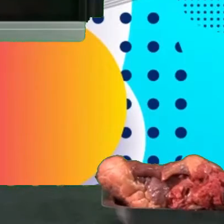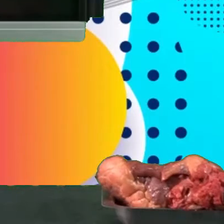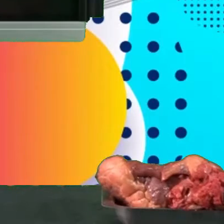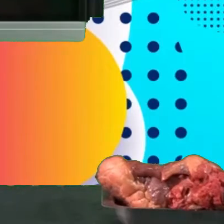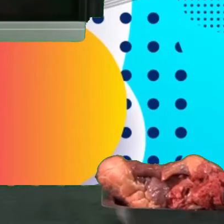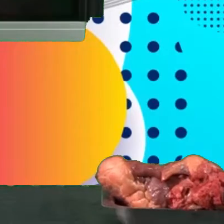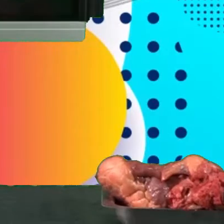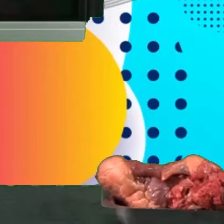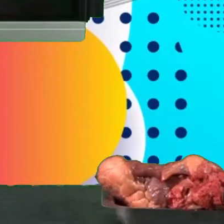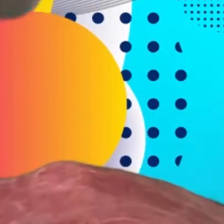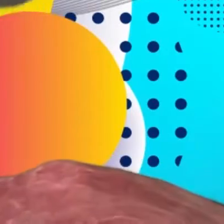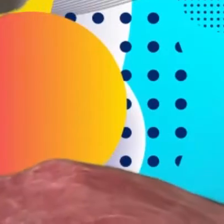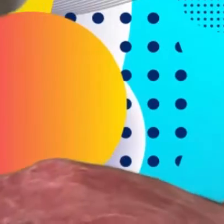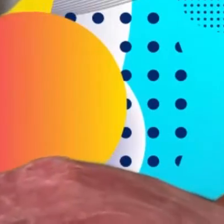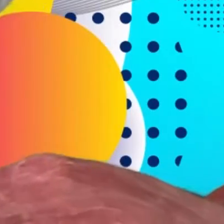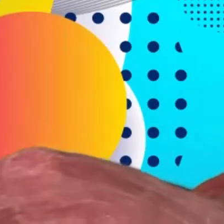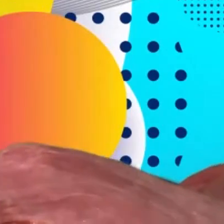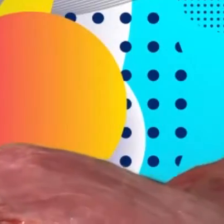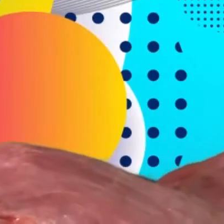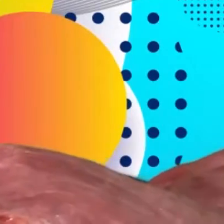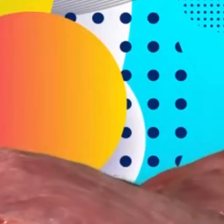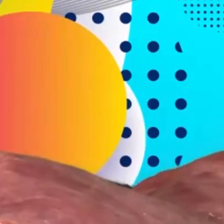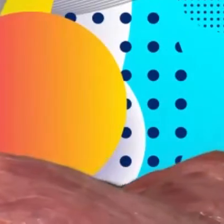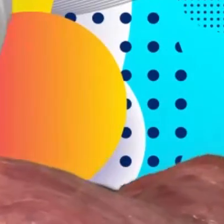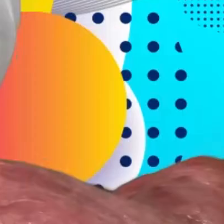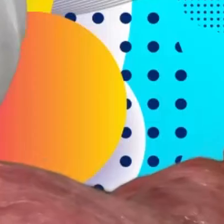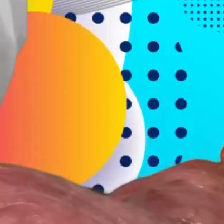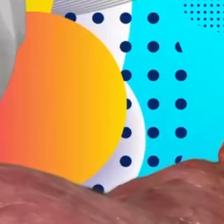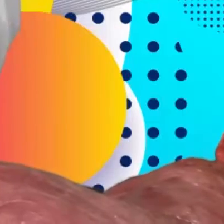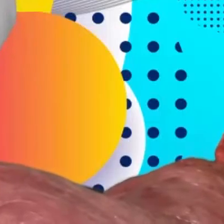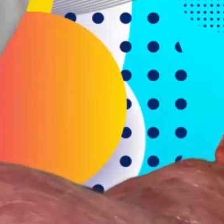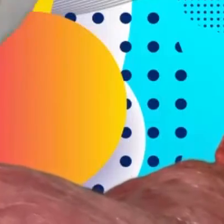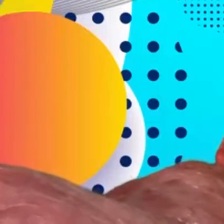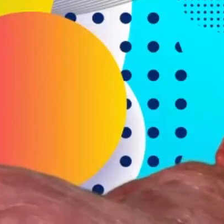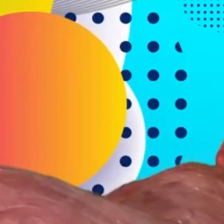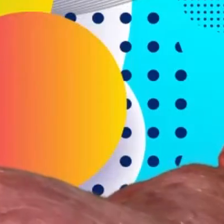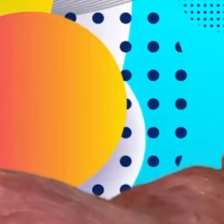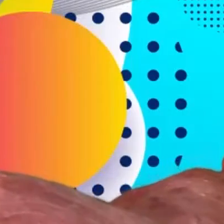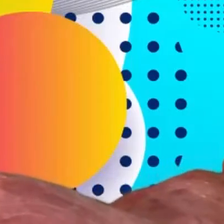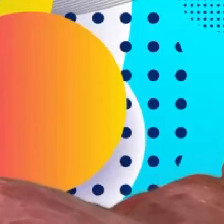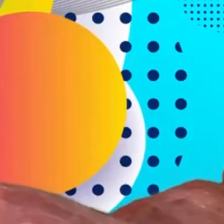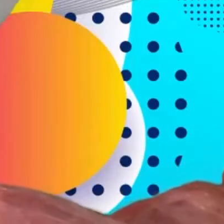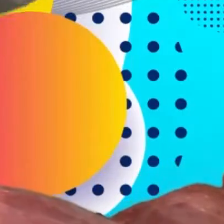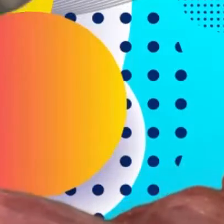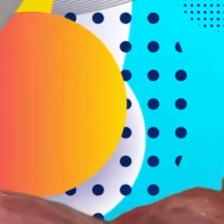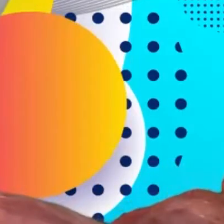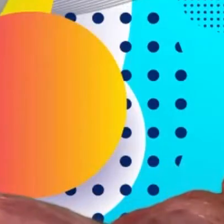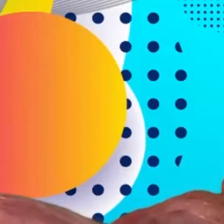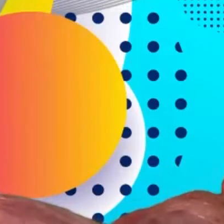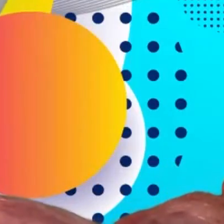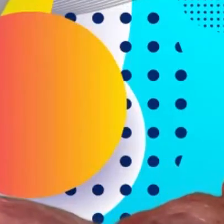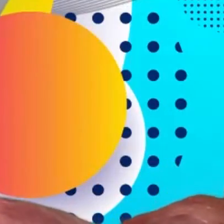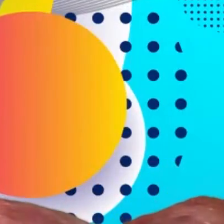thief. And what is the little thief? The little thief is the esophagus. Why is the esophagus a thief? Guys, what happens when you